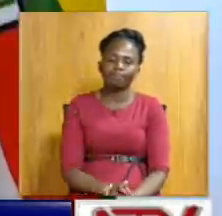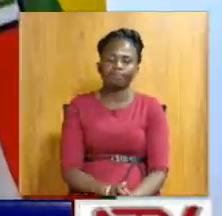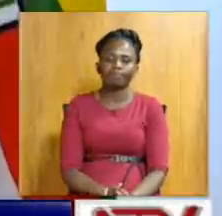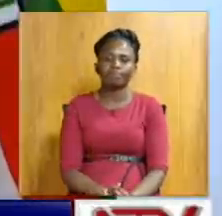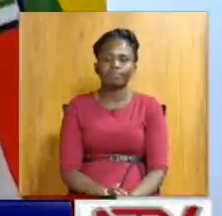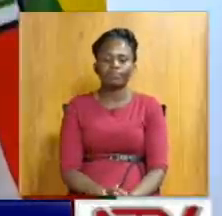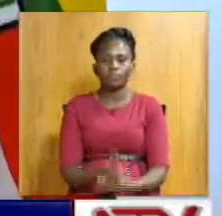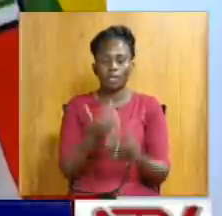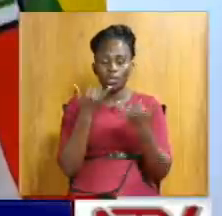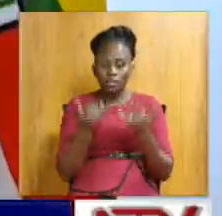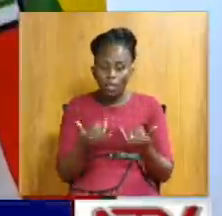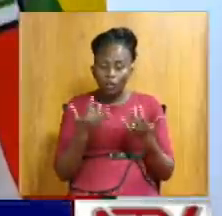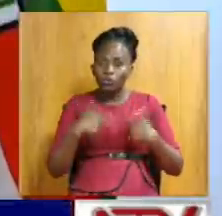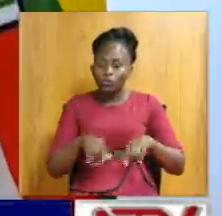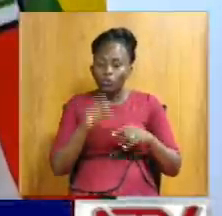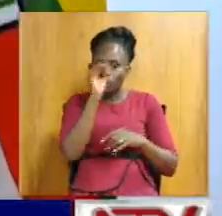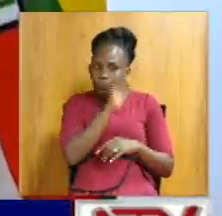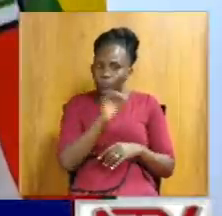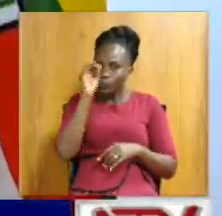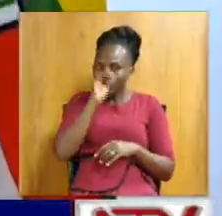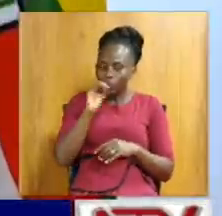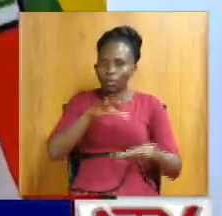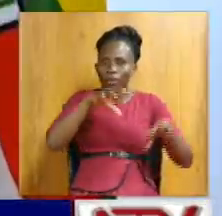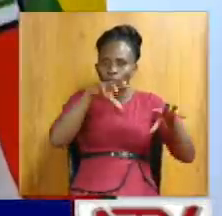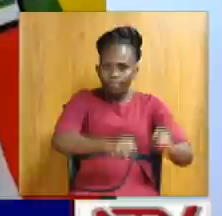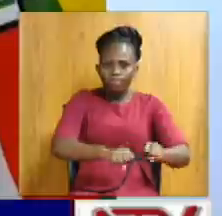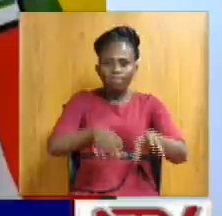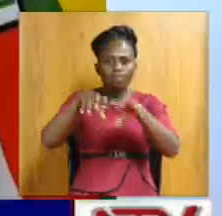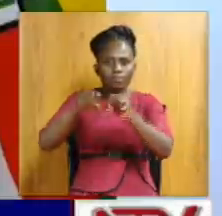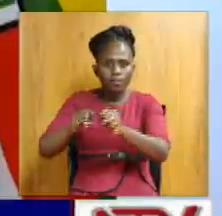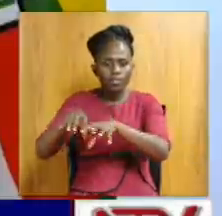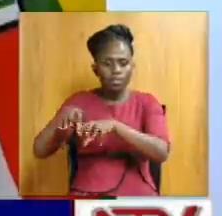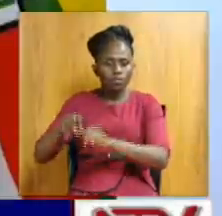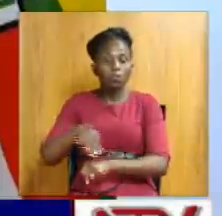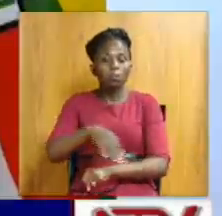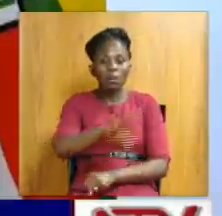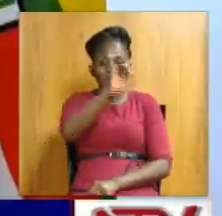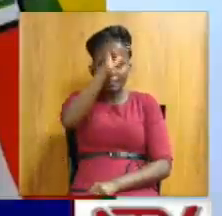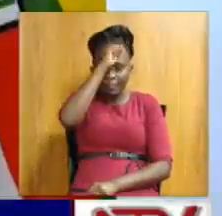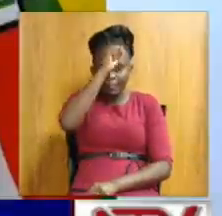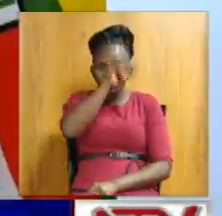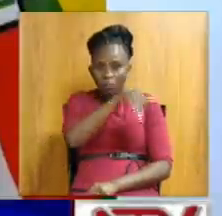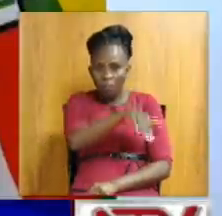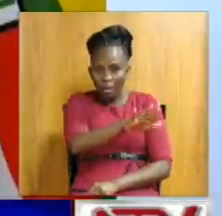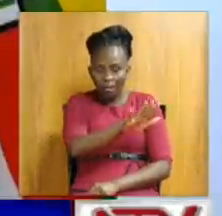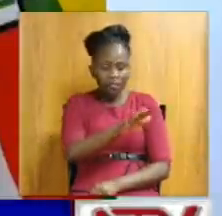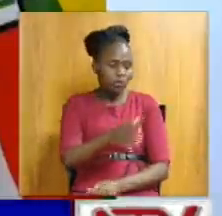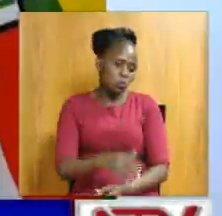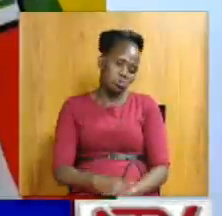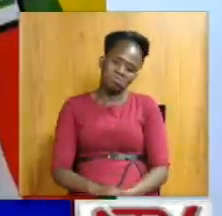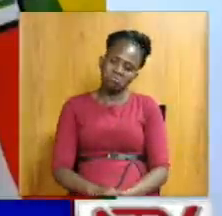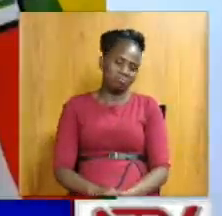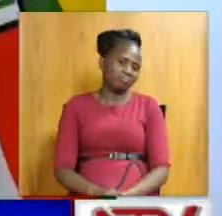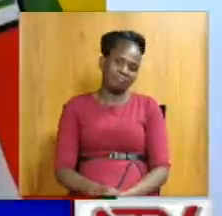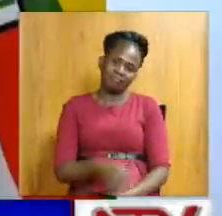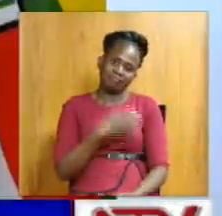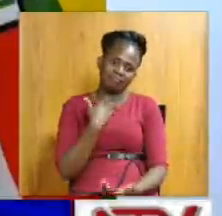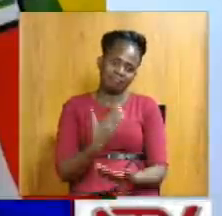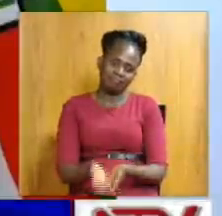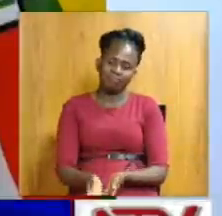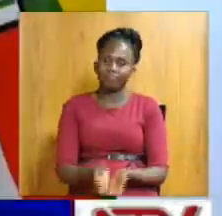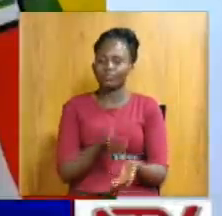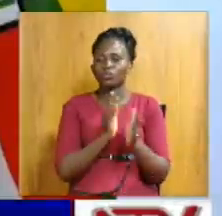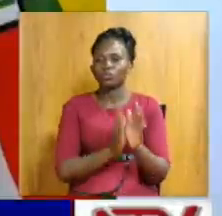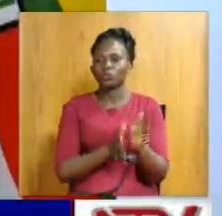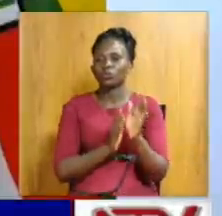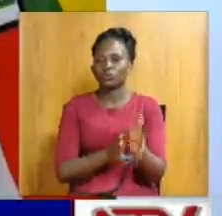As we were hunting them and arresting them, in their foolishness, they sent a group to Pader